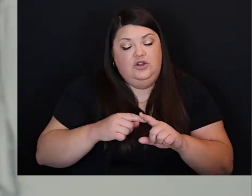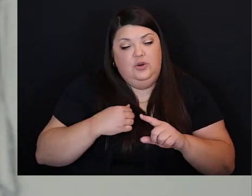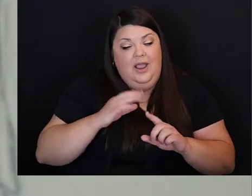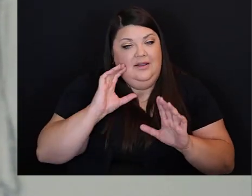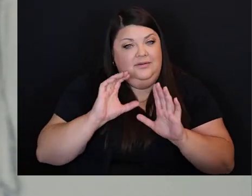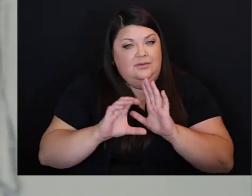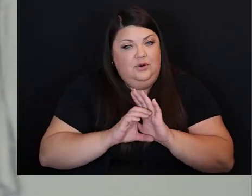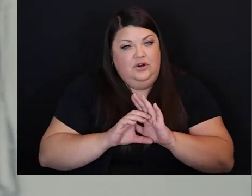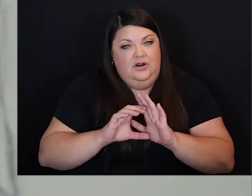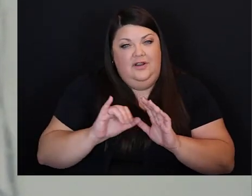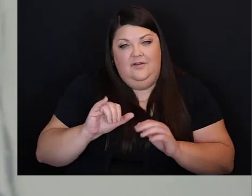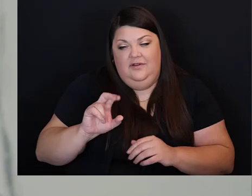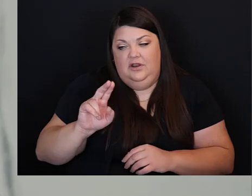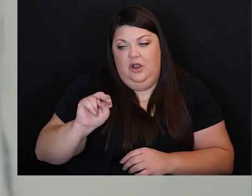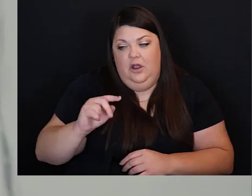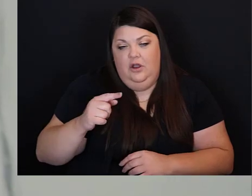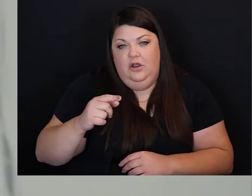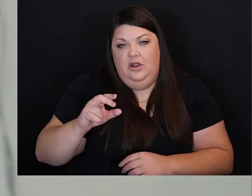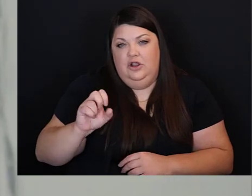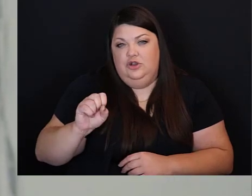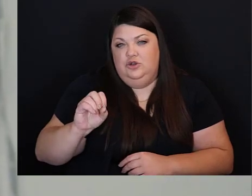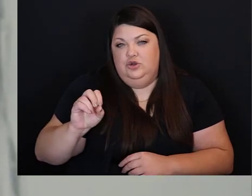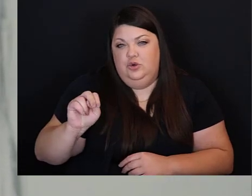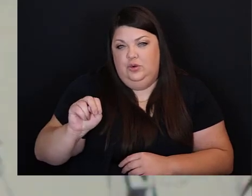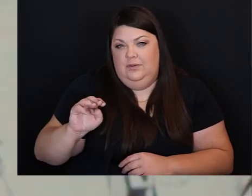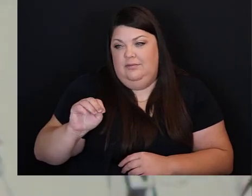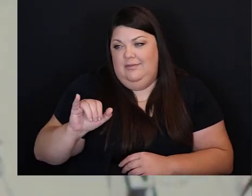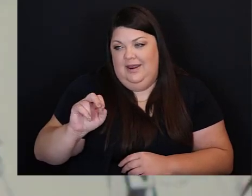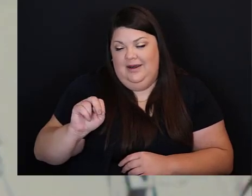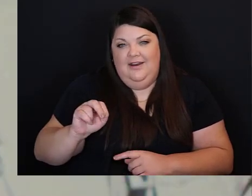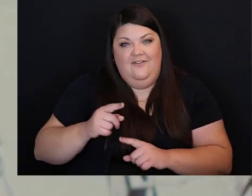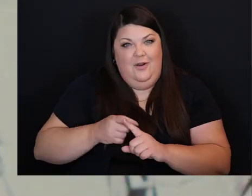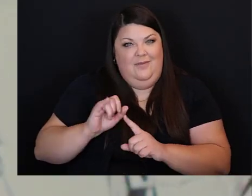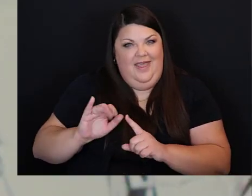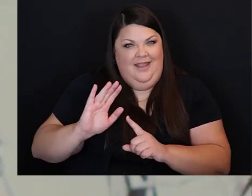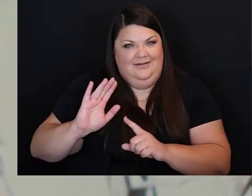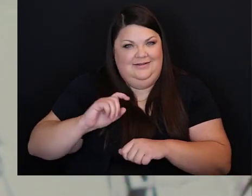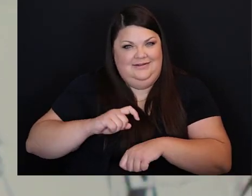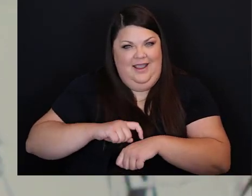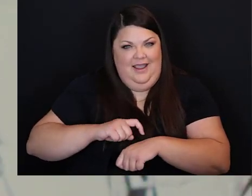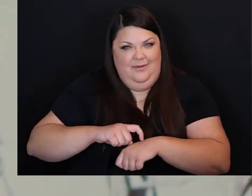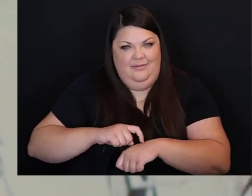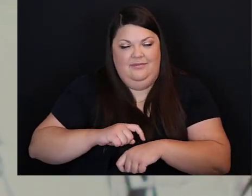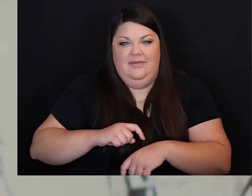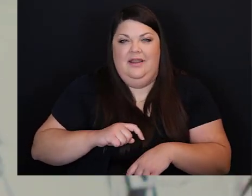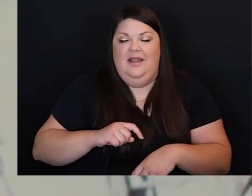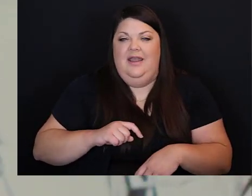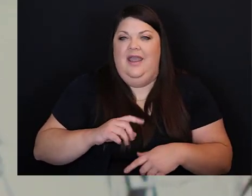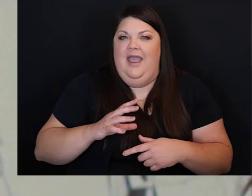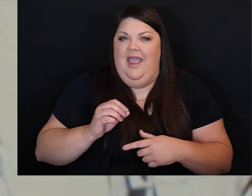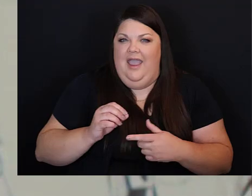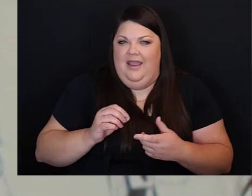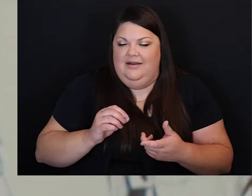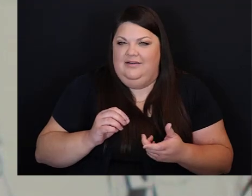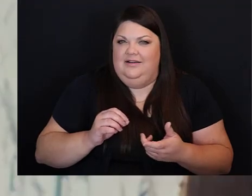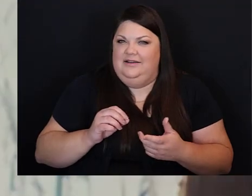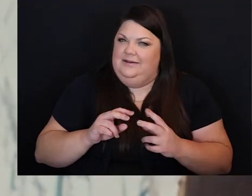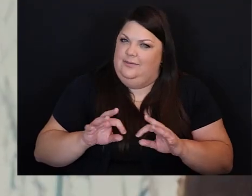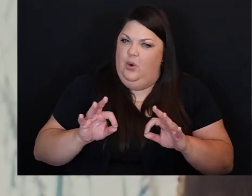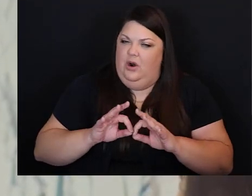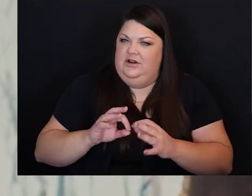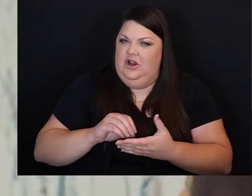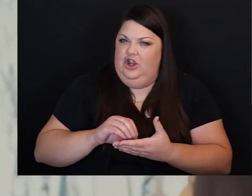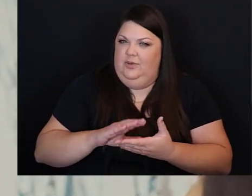of Yong Soon Min from that time. Now it feels like such an important document to have. Yong Soon